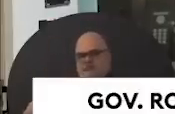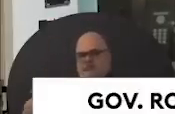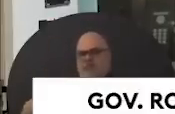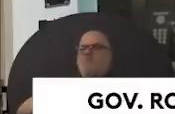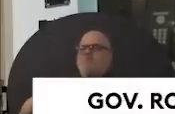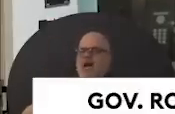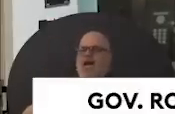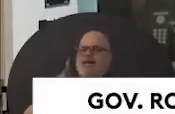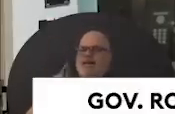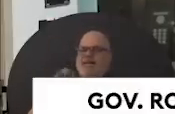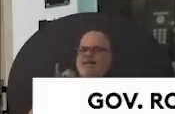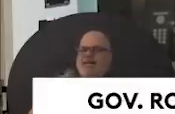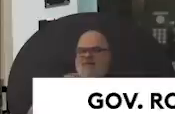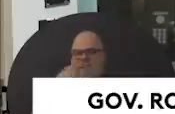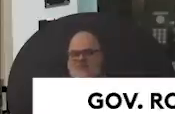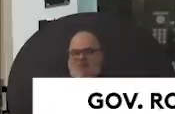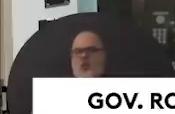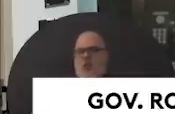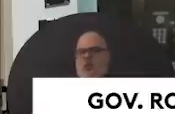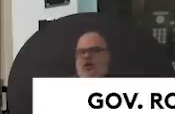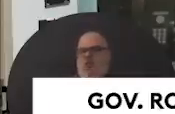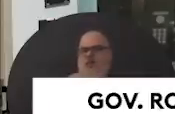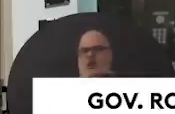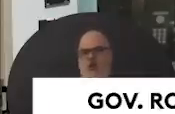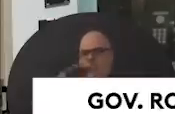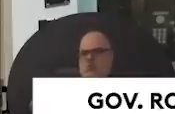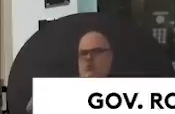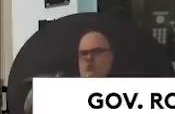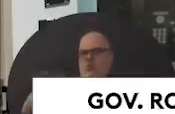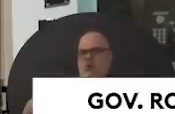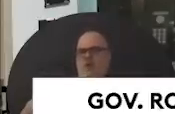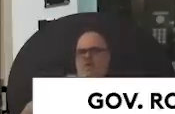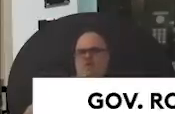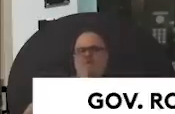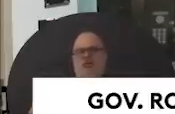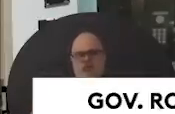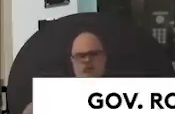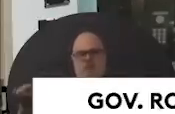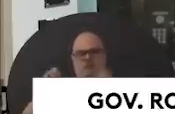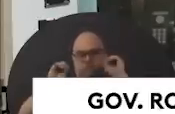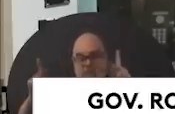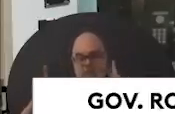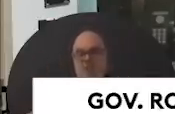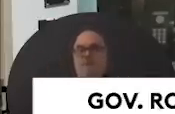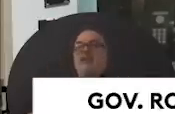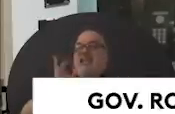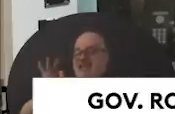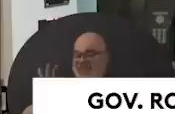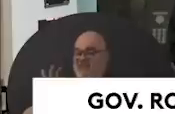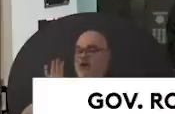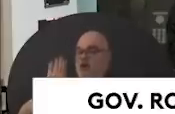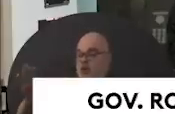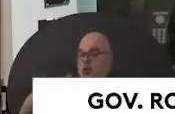is working with the local EM directors. And what we would just tell Floridians is, as Kevin said, if there's an evacuation